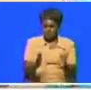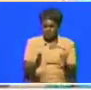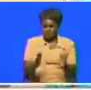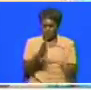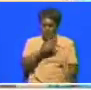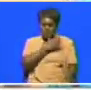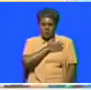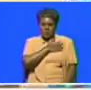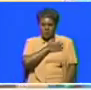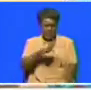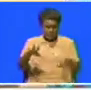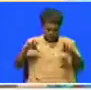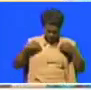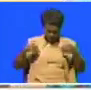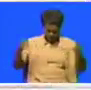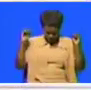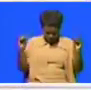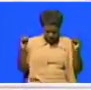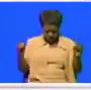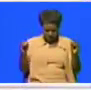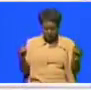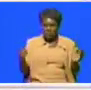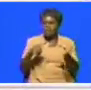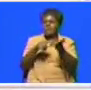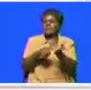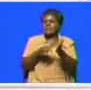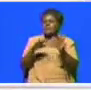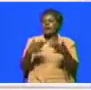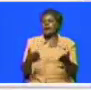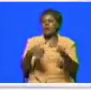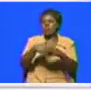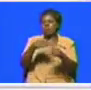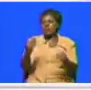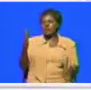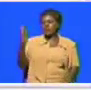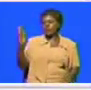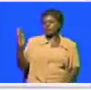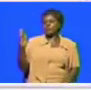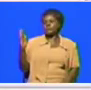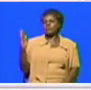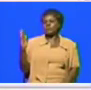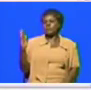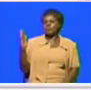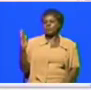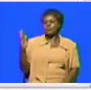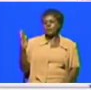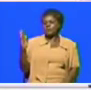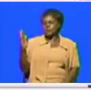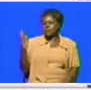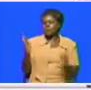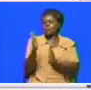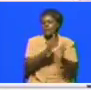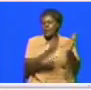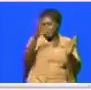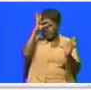NASA will hear none of that, insisting the recall of the unknown number of officers was a move by the government